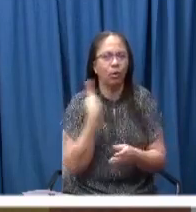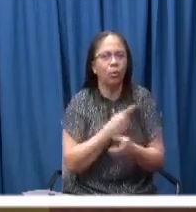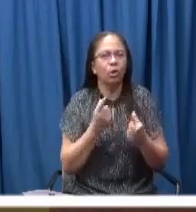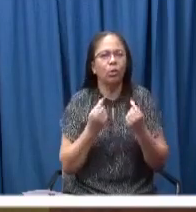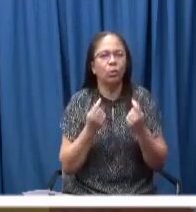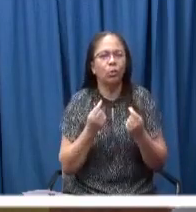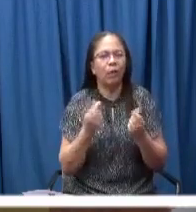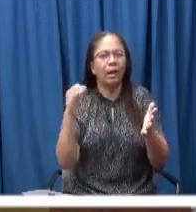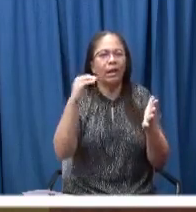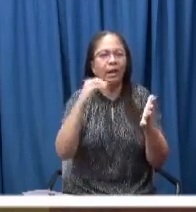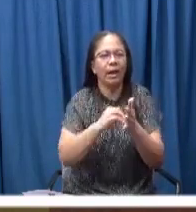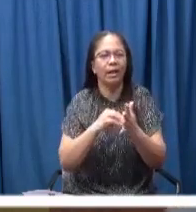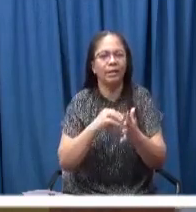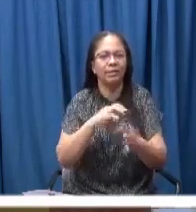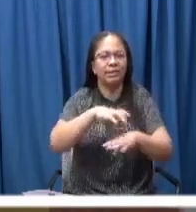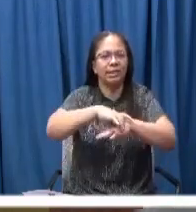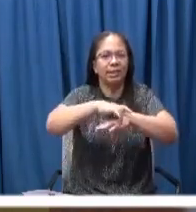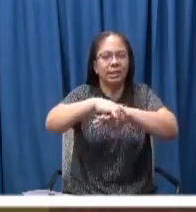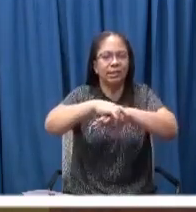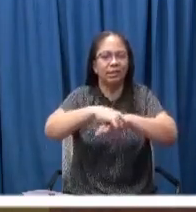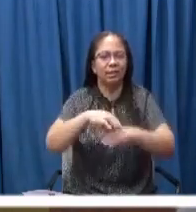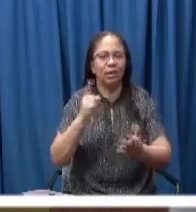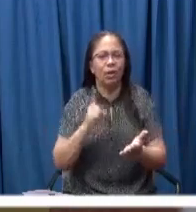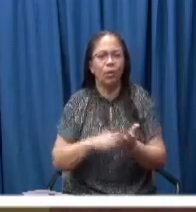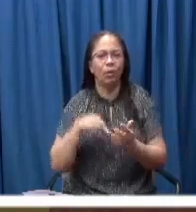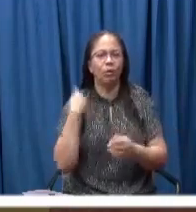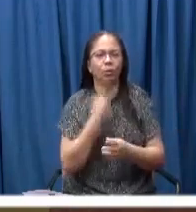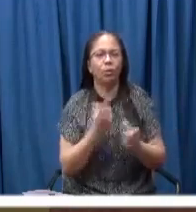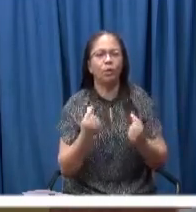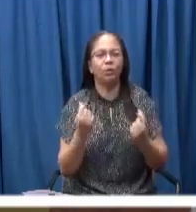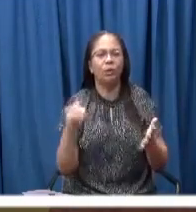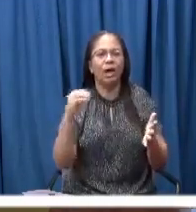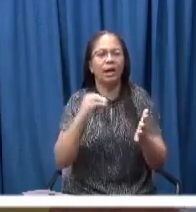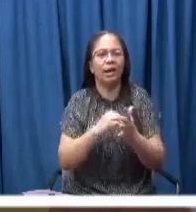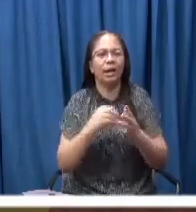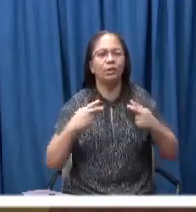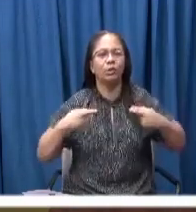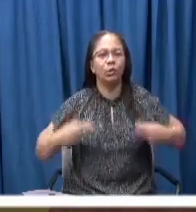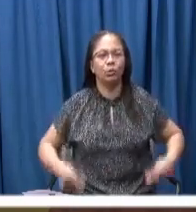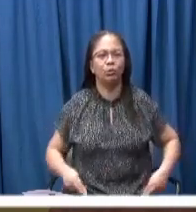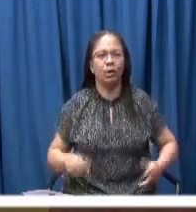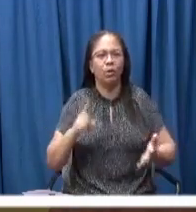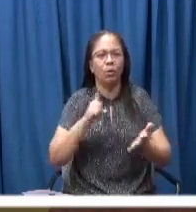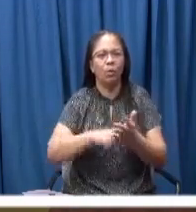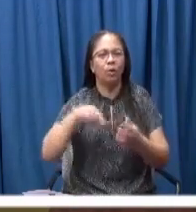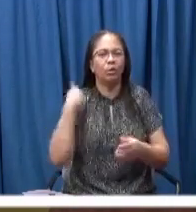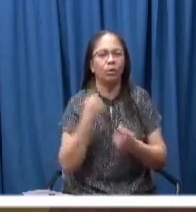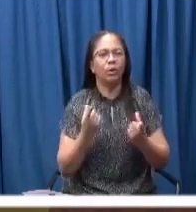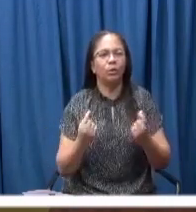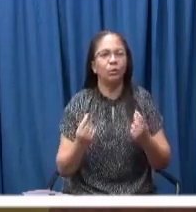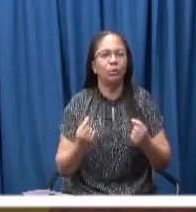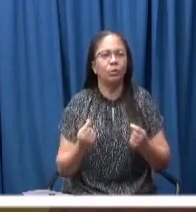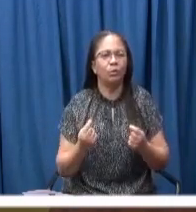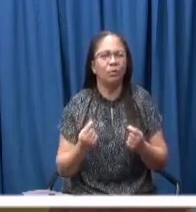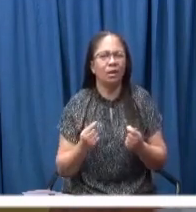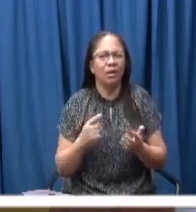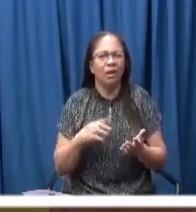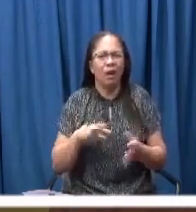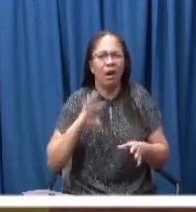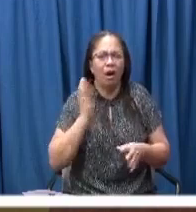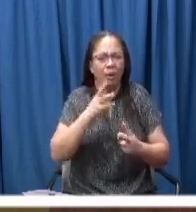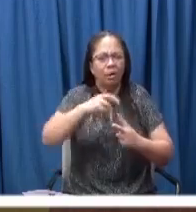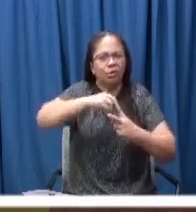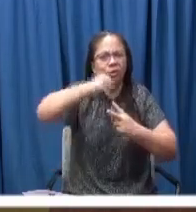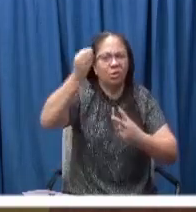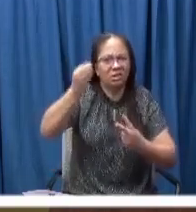earth, what we have done to each other, what we have done to humanity, what we have done in our choices, what we